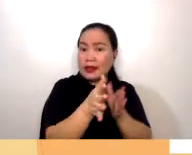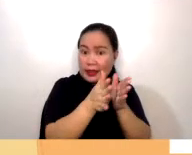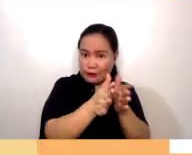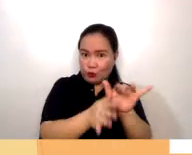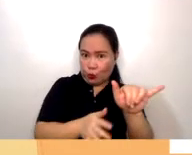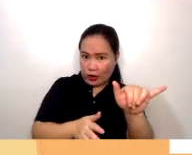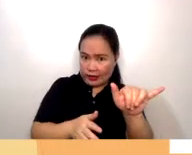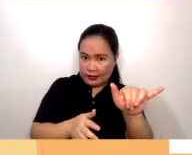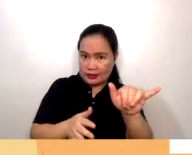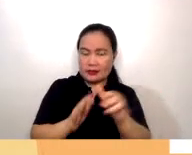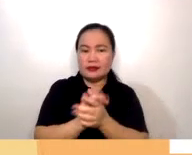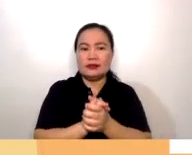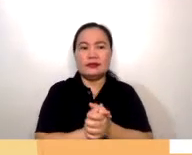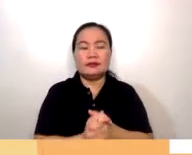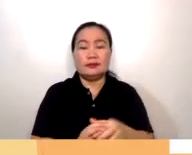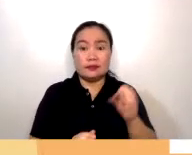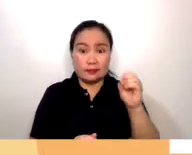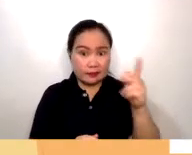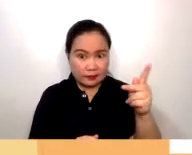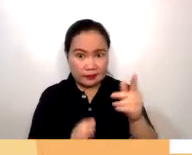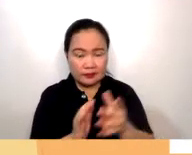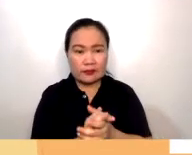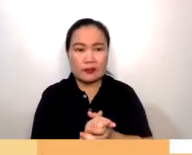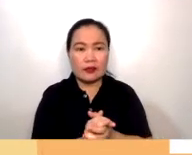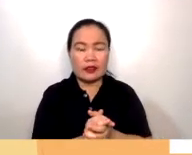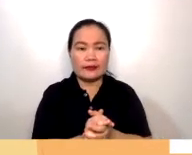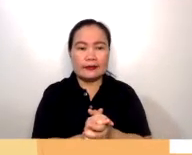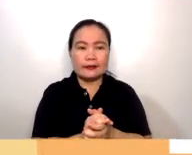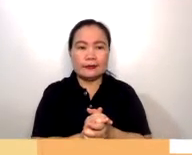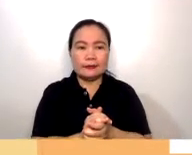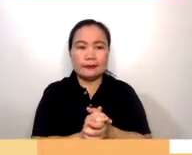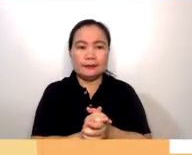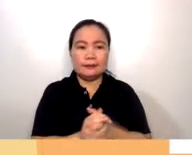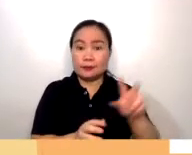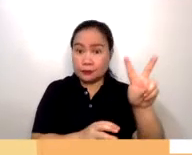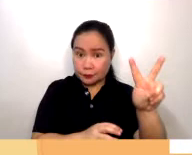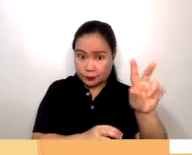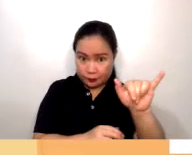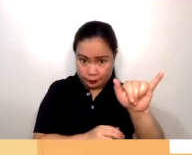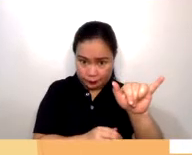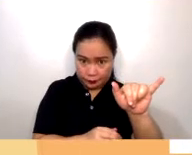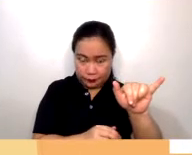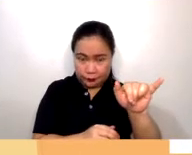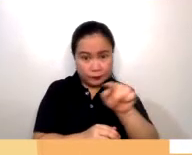y. Okay? So, that would be